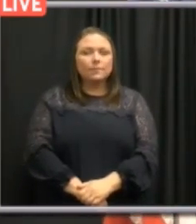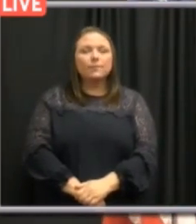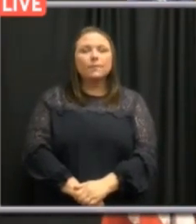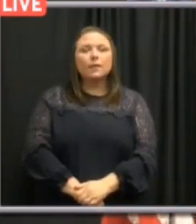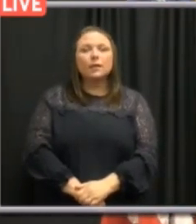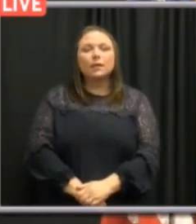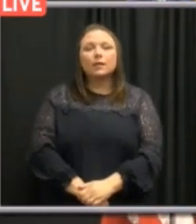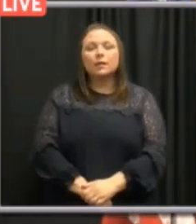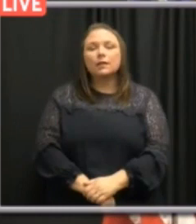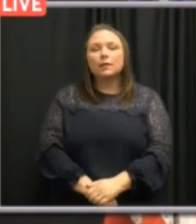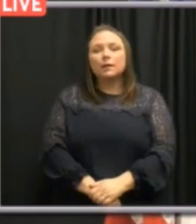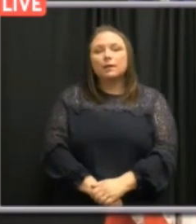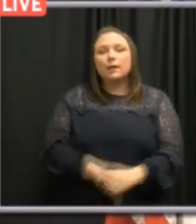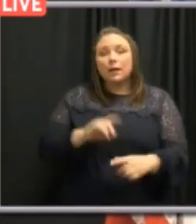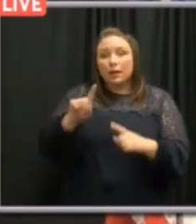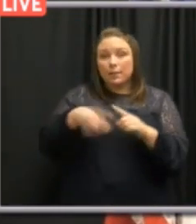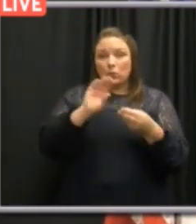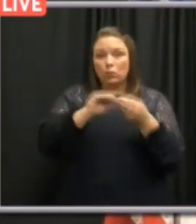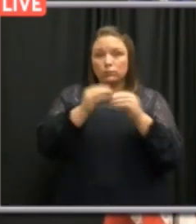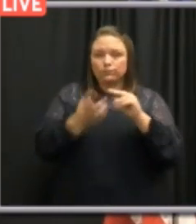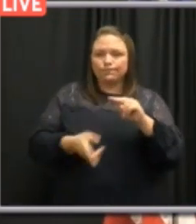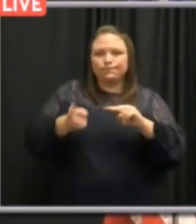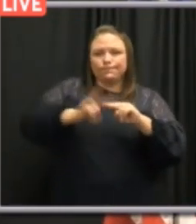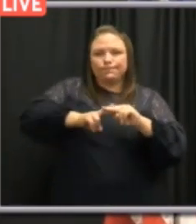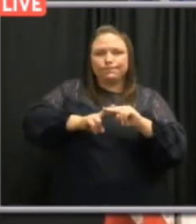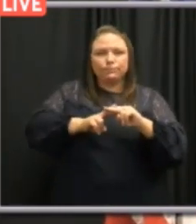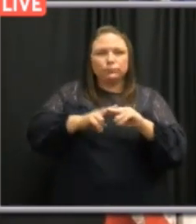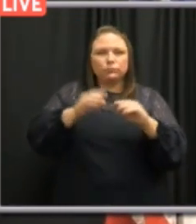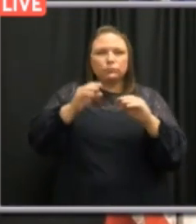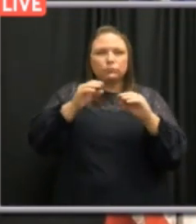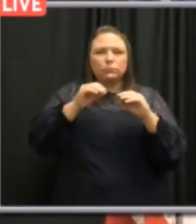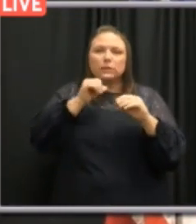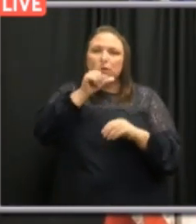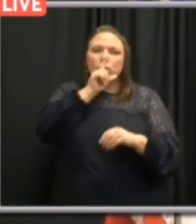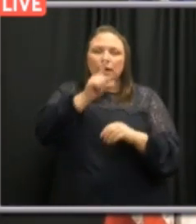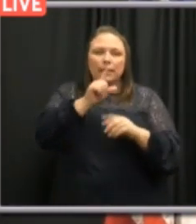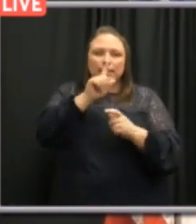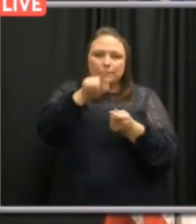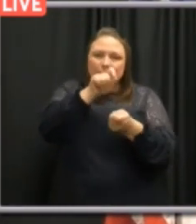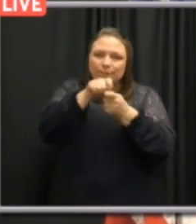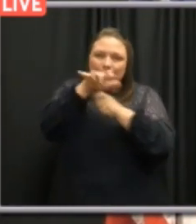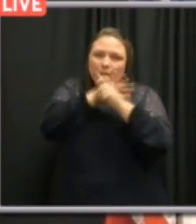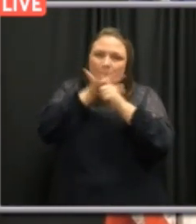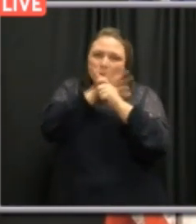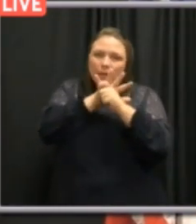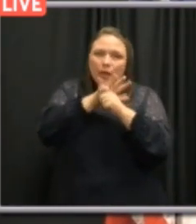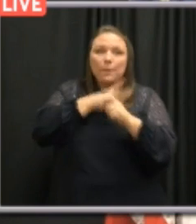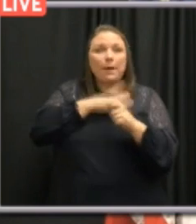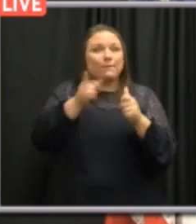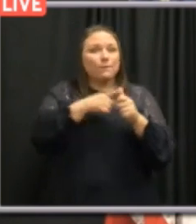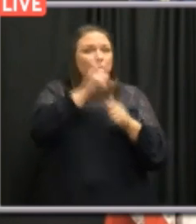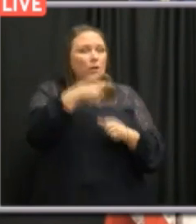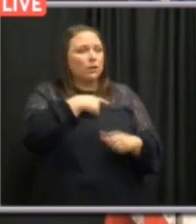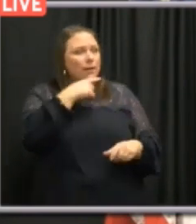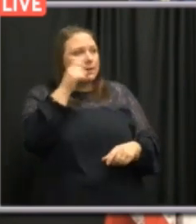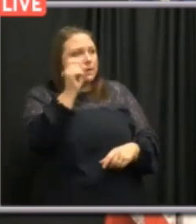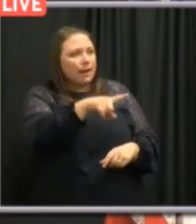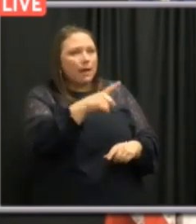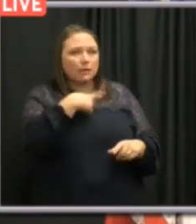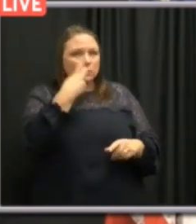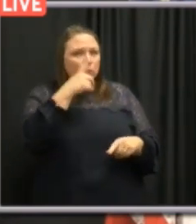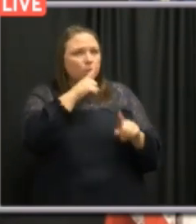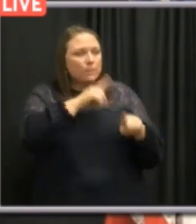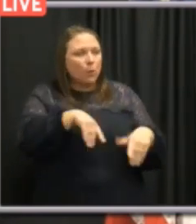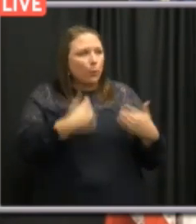Tosin, regarding the case number, there's not a set cluster. That was one of my first questions I asked last night when I saw this